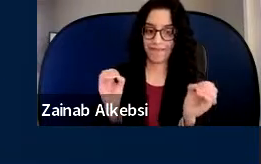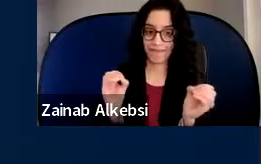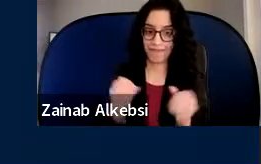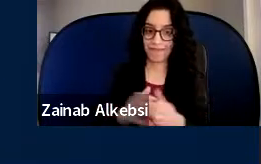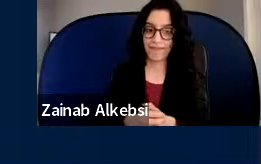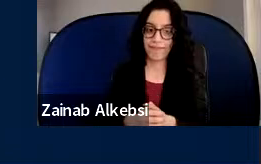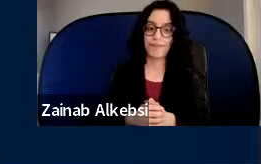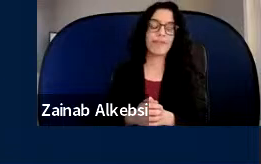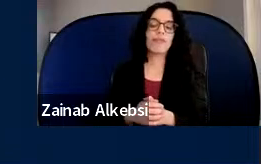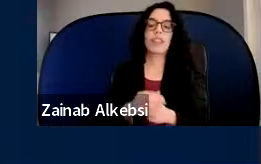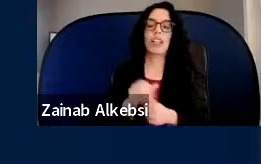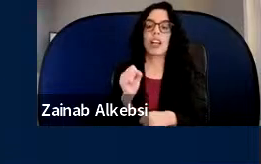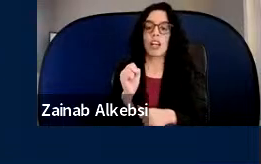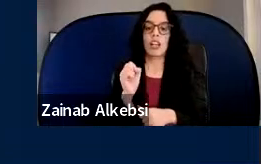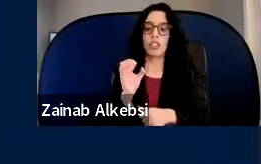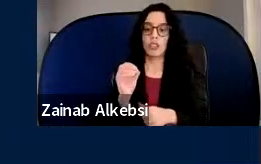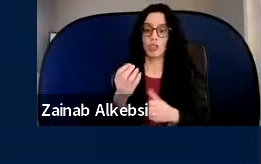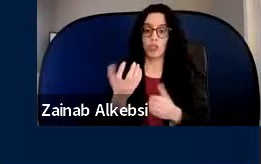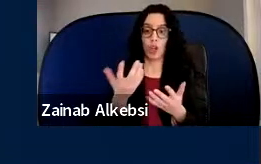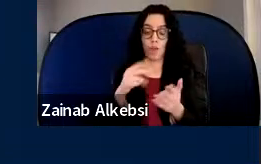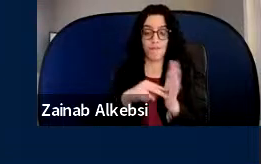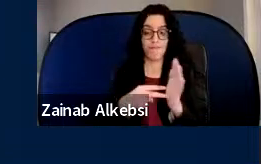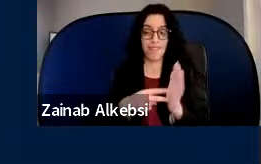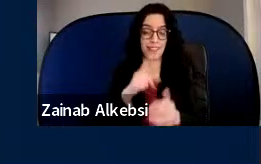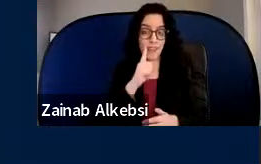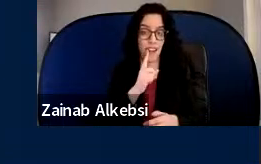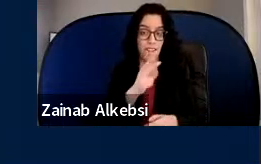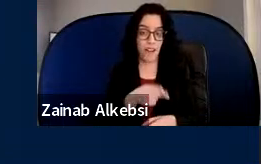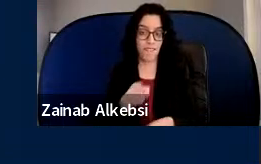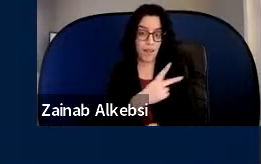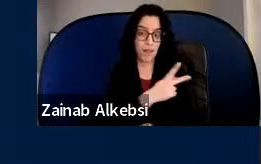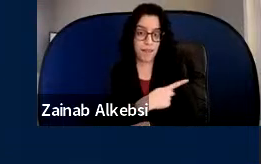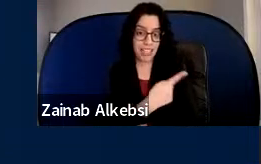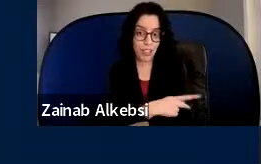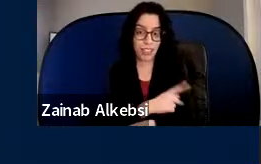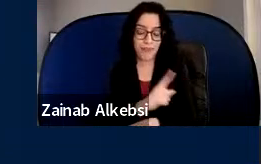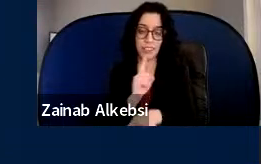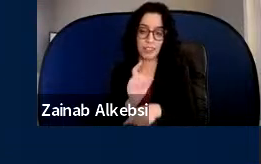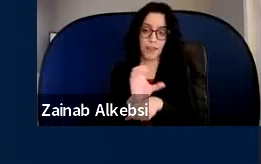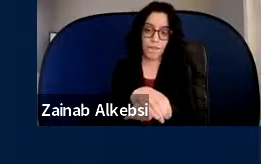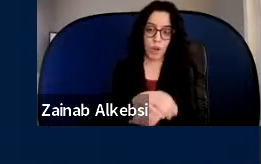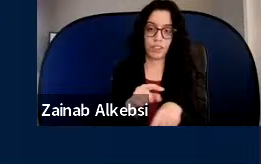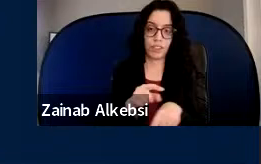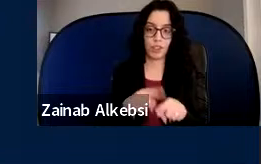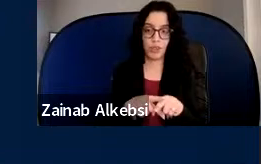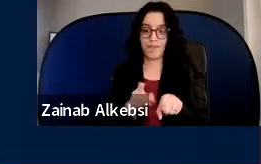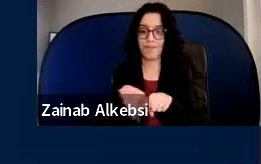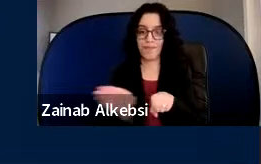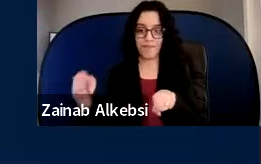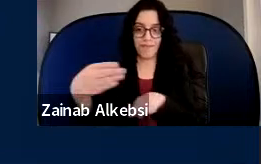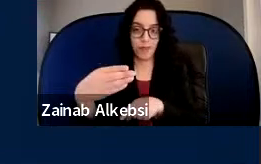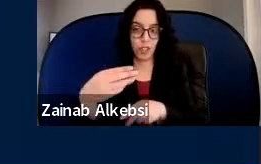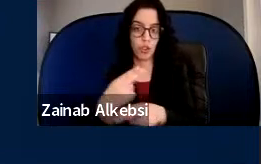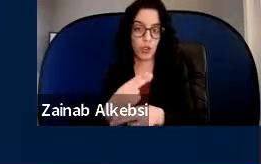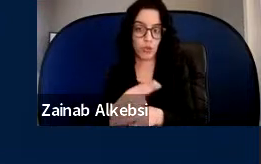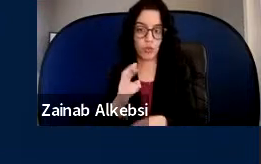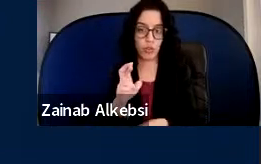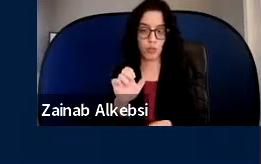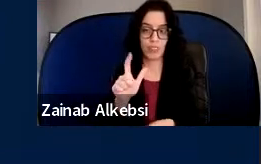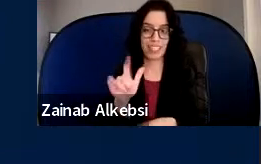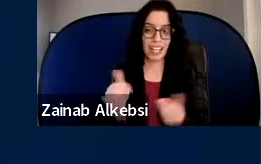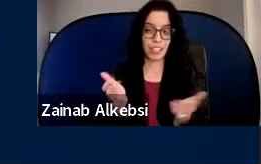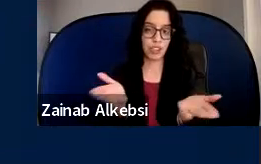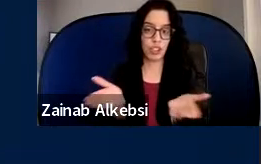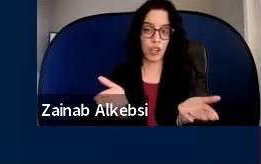means you cannot have a third party enter the conversation, which would be an interpreter. So what this has done